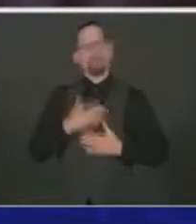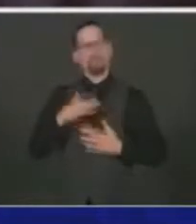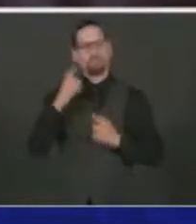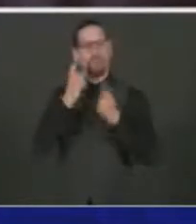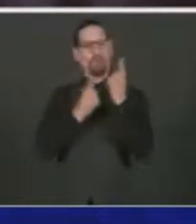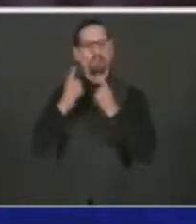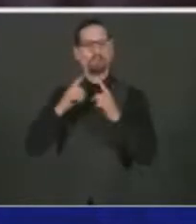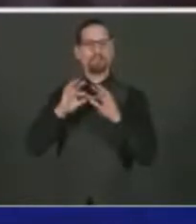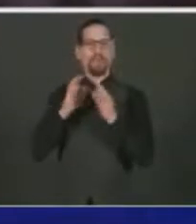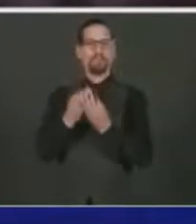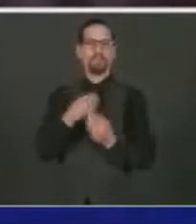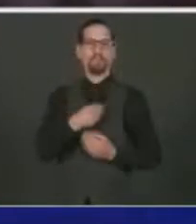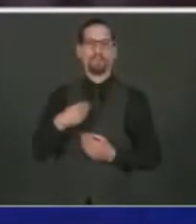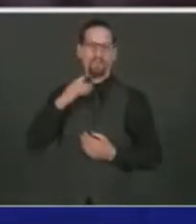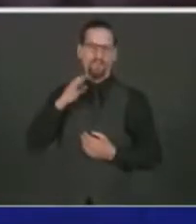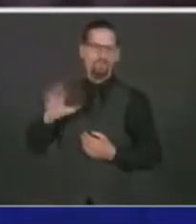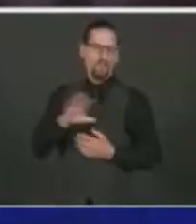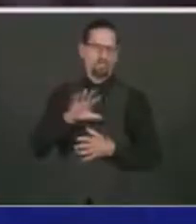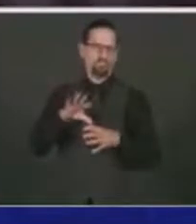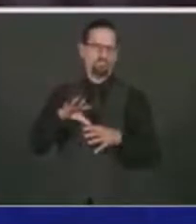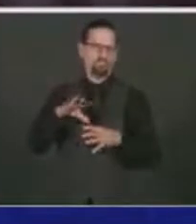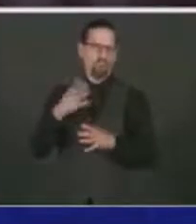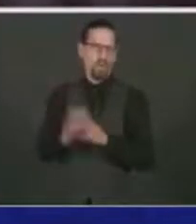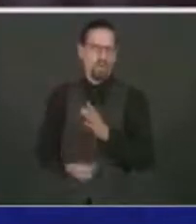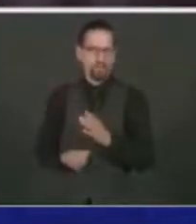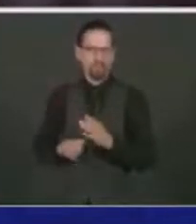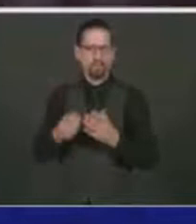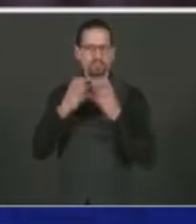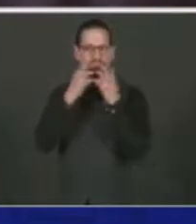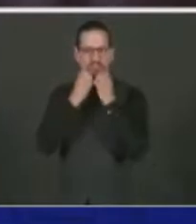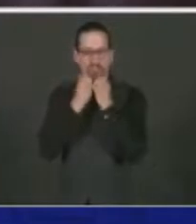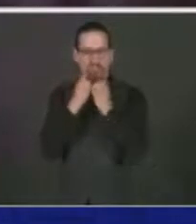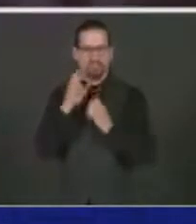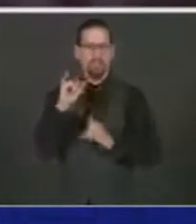families of these dear Rhode Islanders who we have lost.